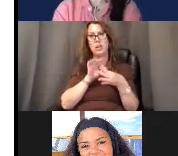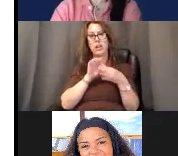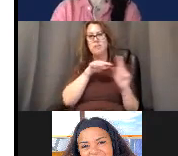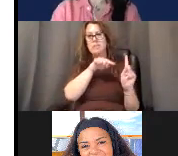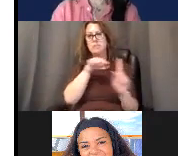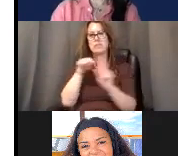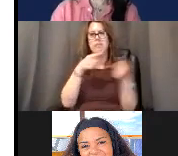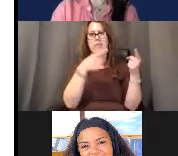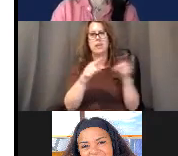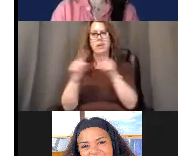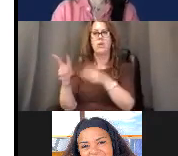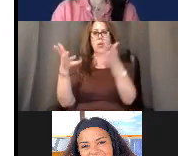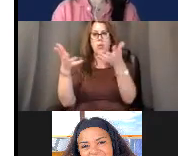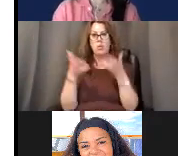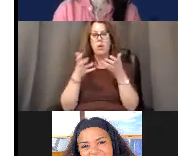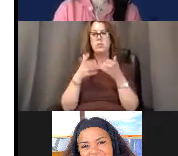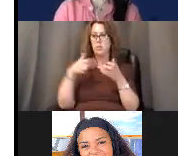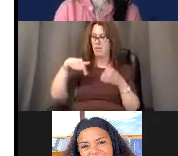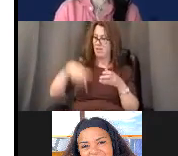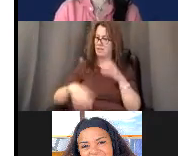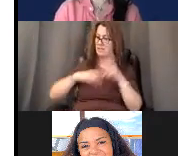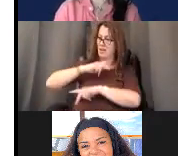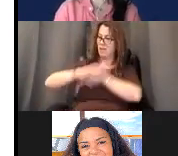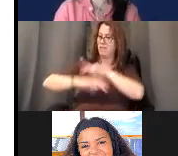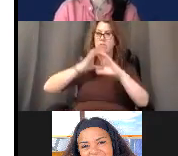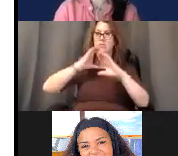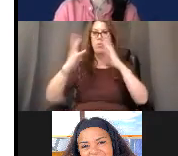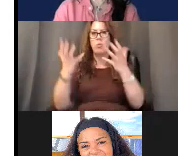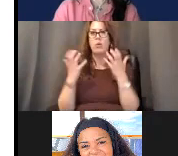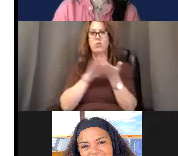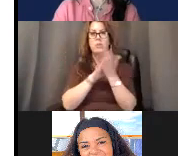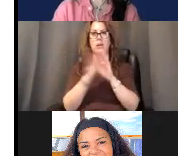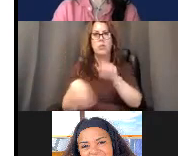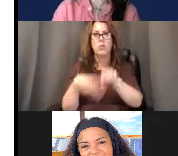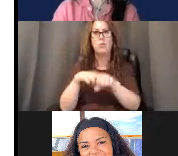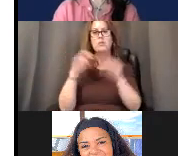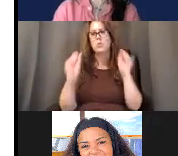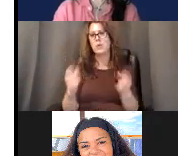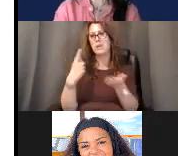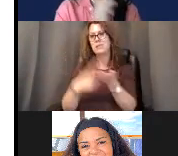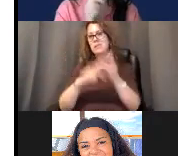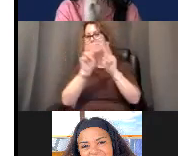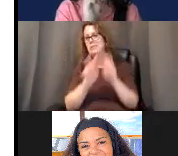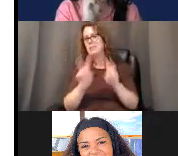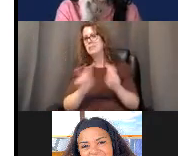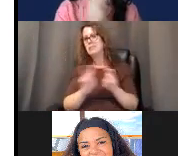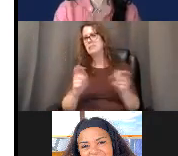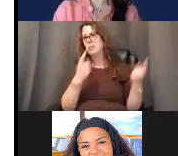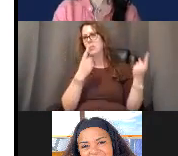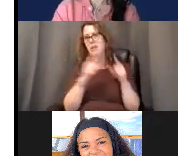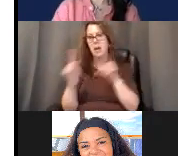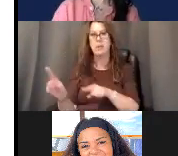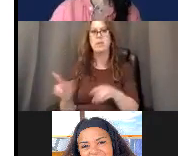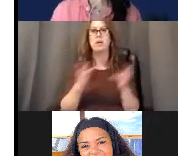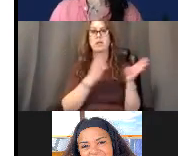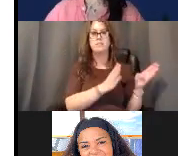conversations to unpack these issues, right, to get to a better place. So moving to the right, defensive and denial. So this is often someone who will say,